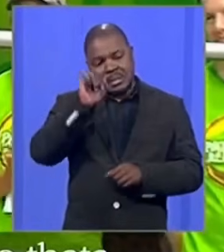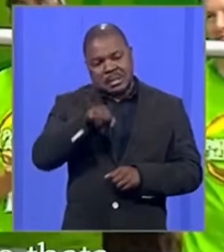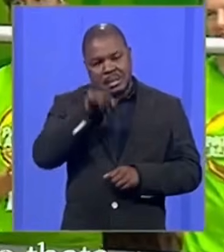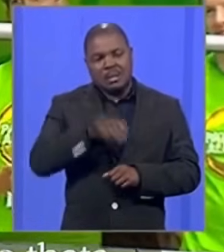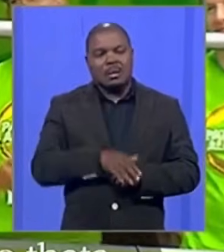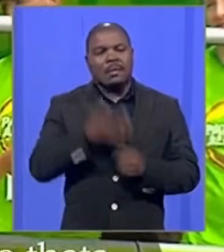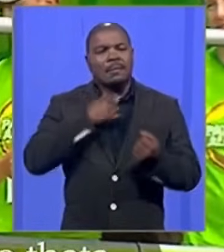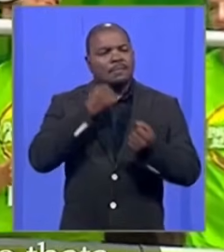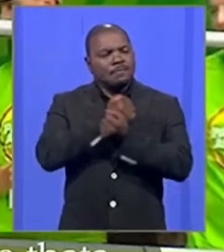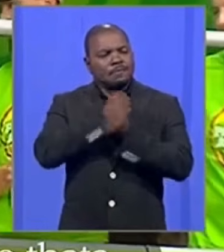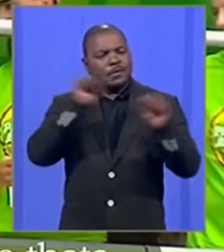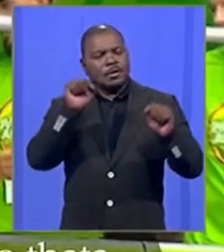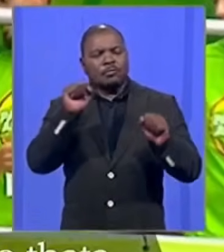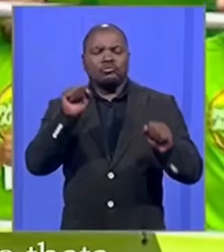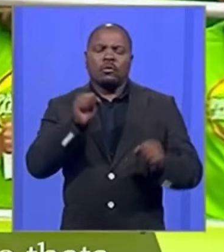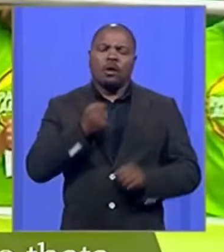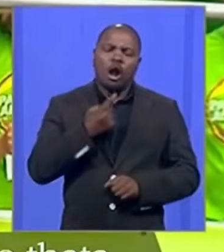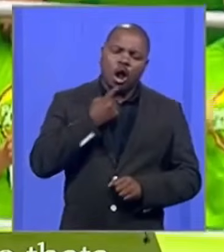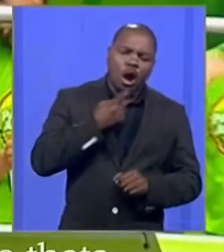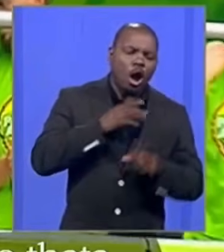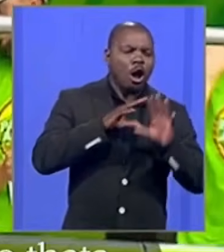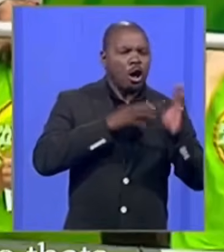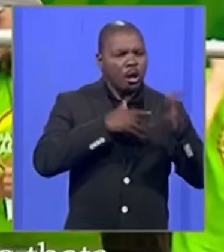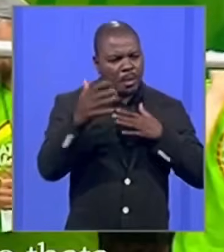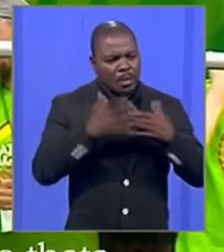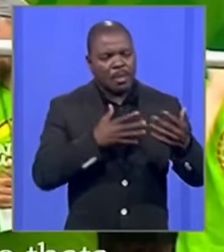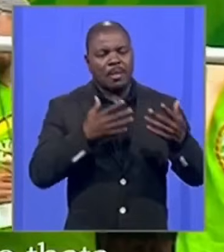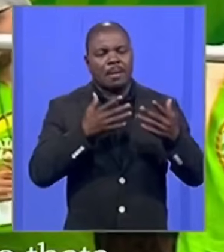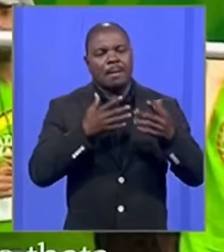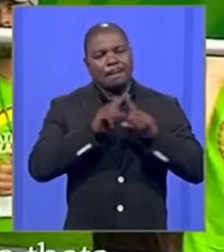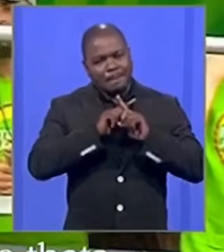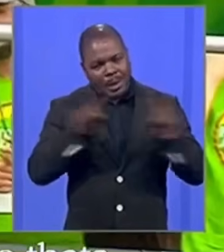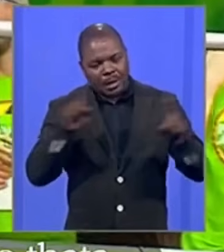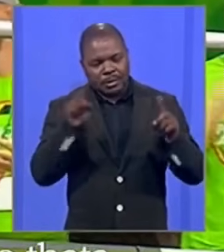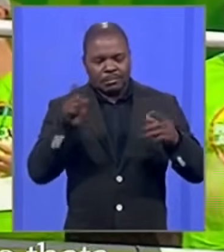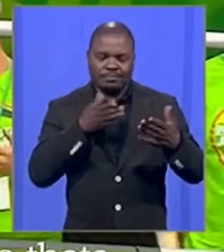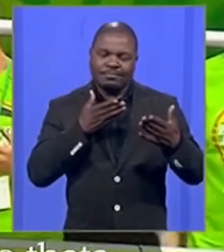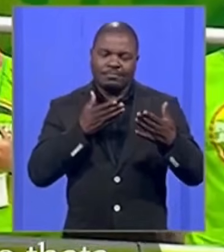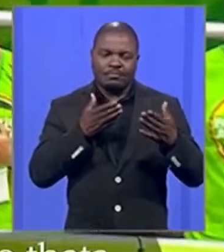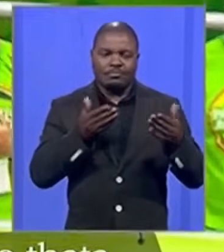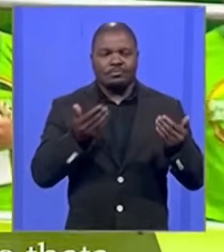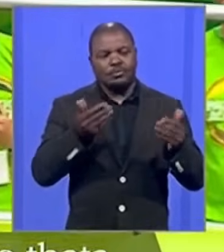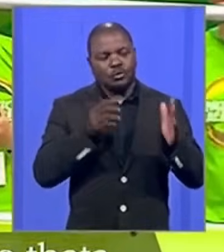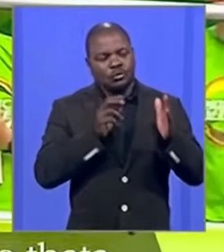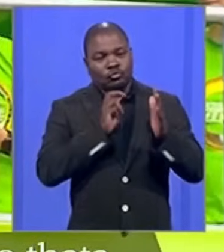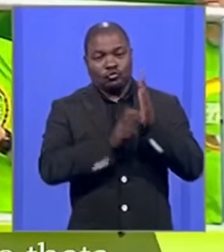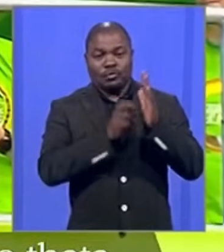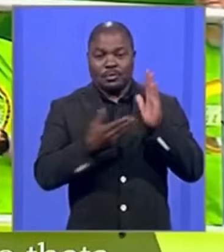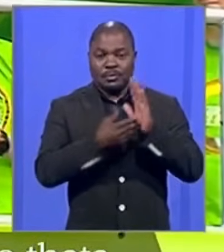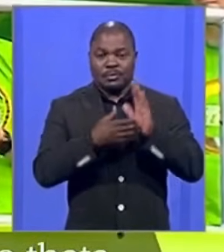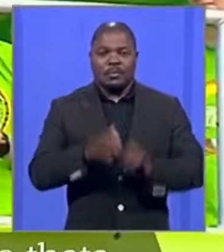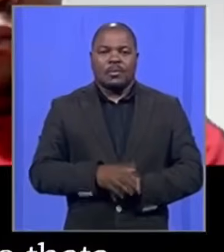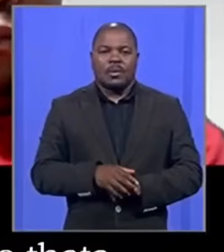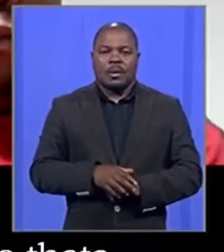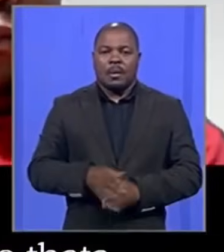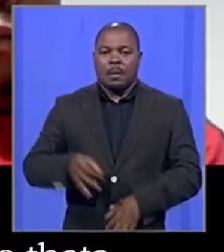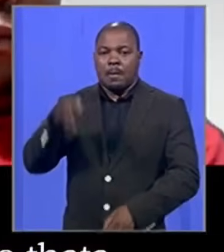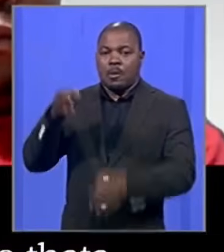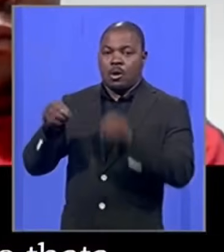ya kgololesego ya puo, tshwanelo eo e na le maparego. Political parties, before they participate in